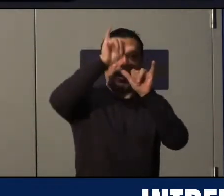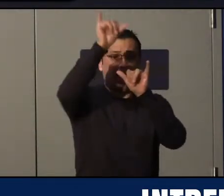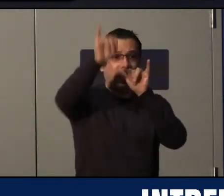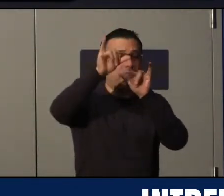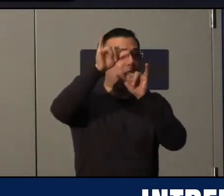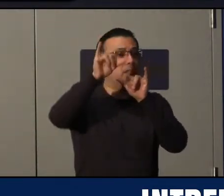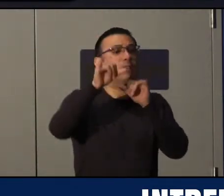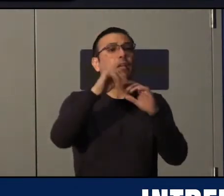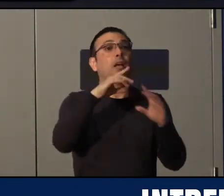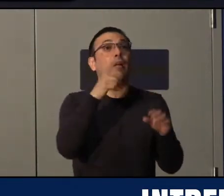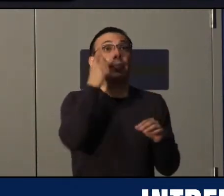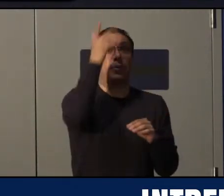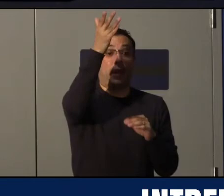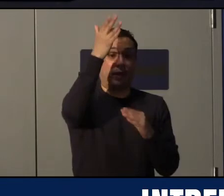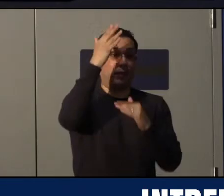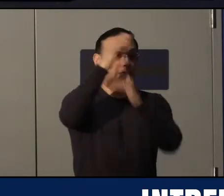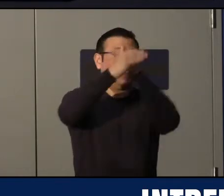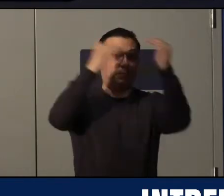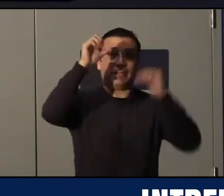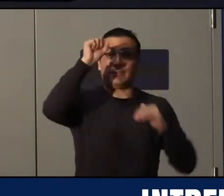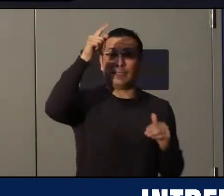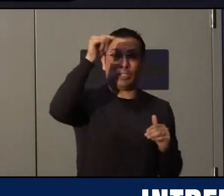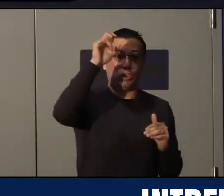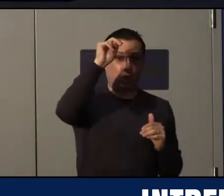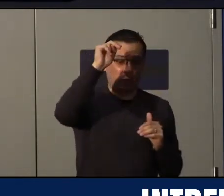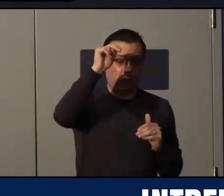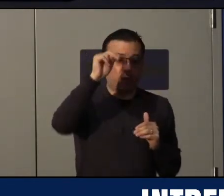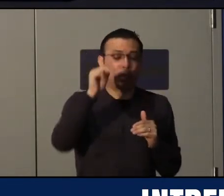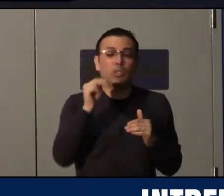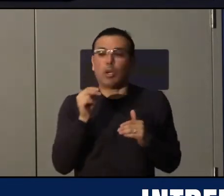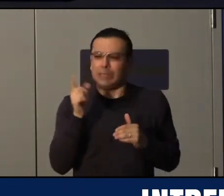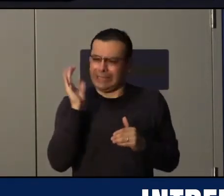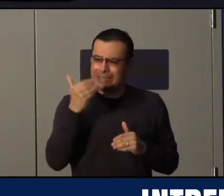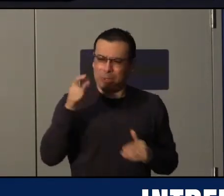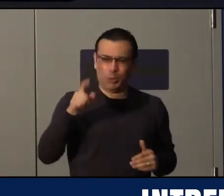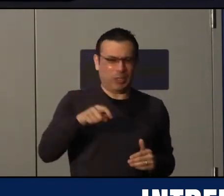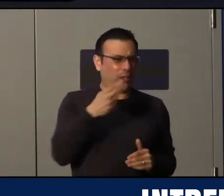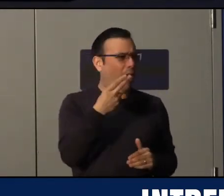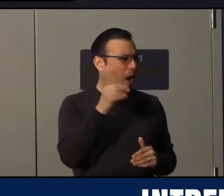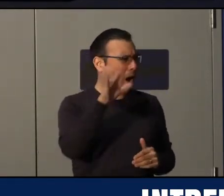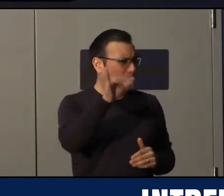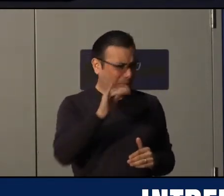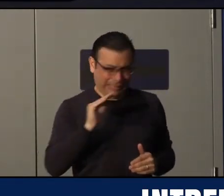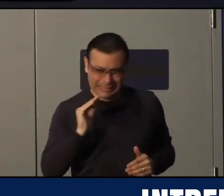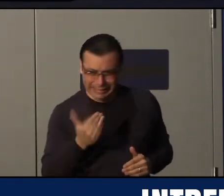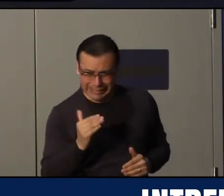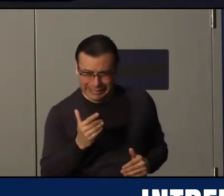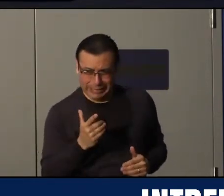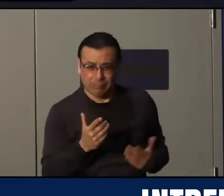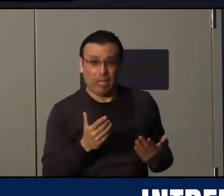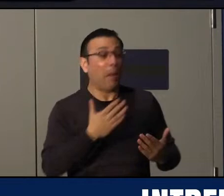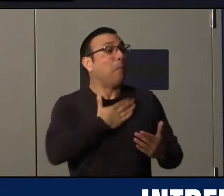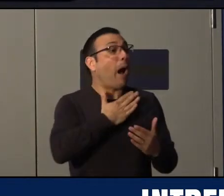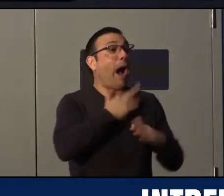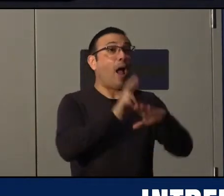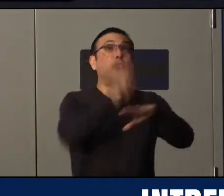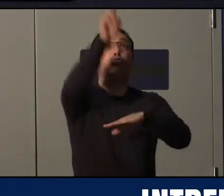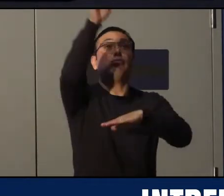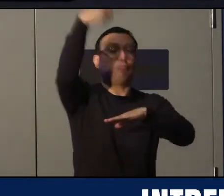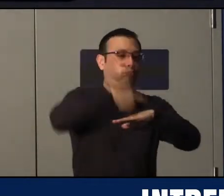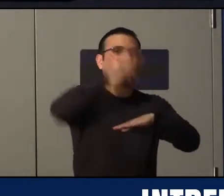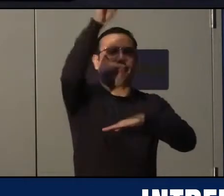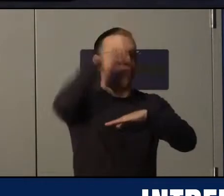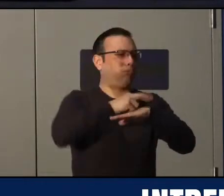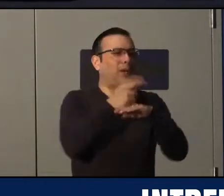on Space Station, which you needed a hobby apparently, right? Was my missions were kind of short, a couple weeks at a